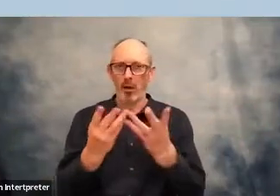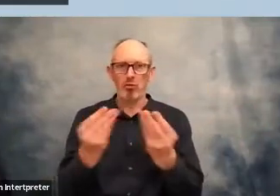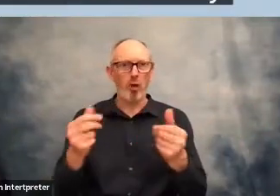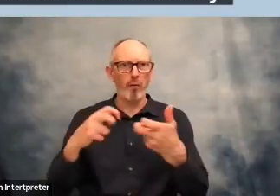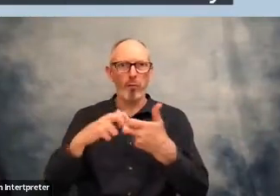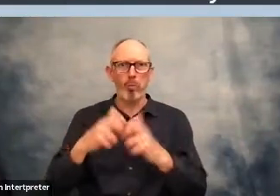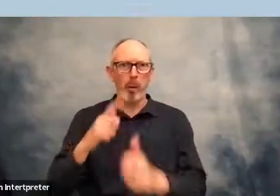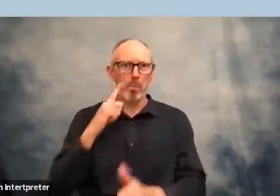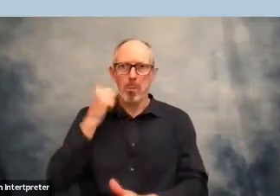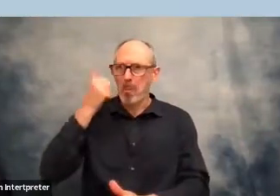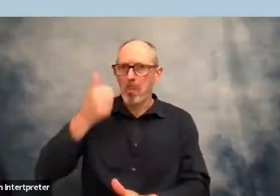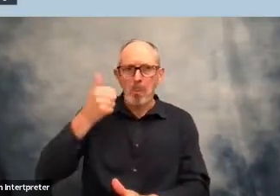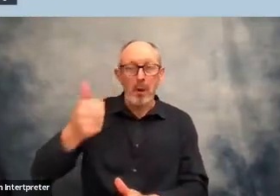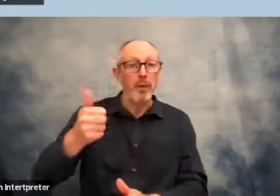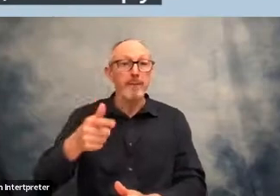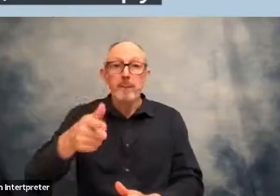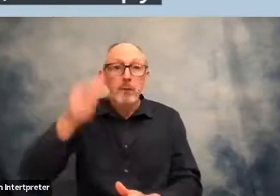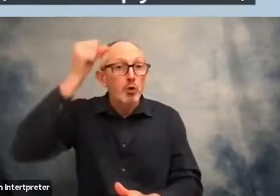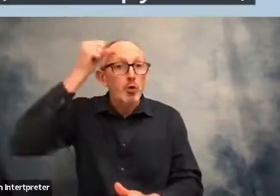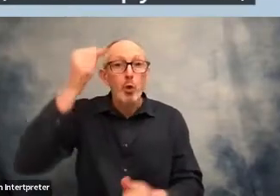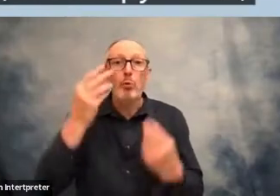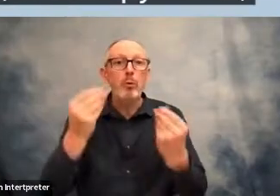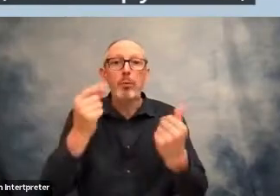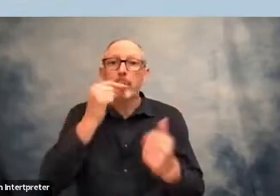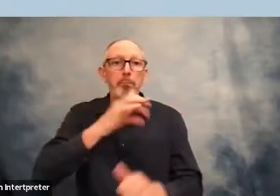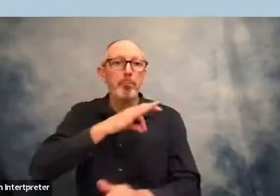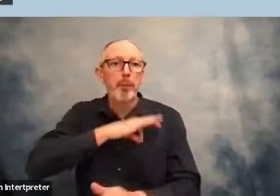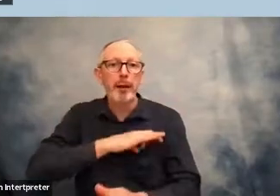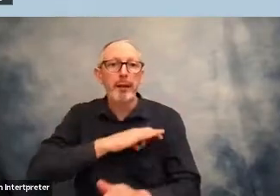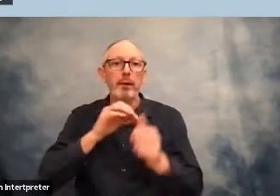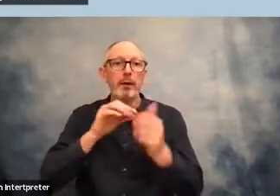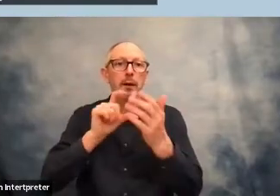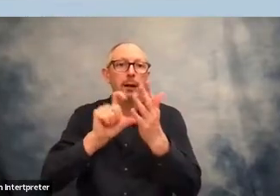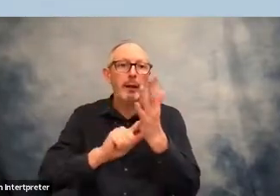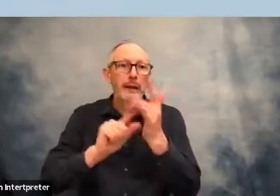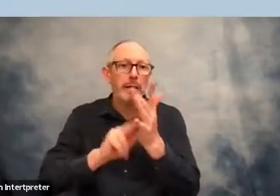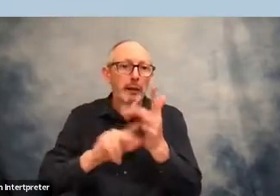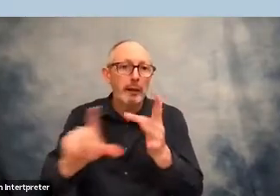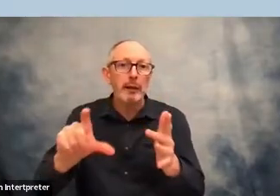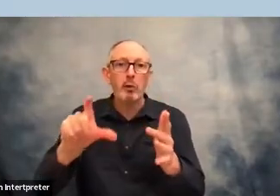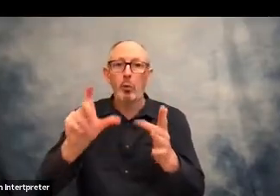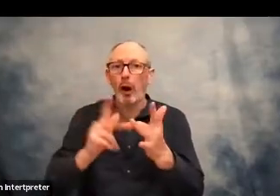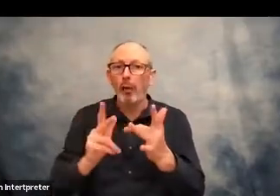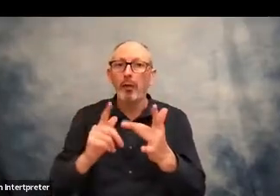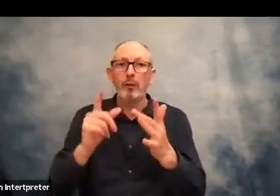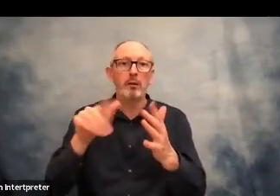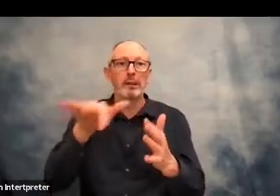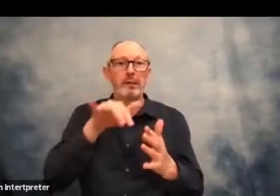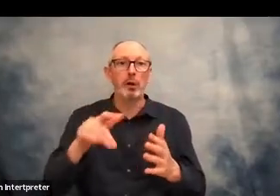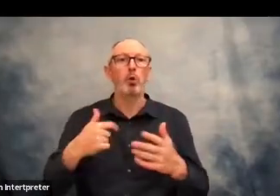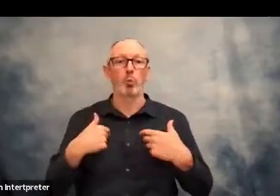if you know somebody that could benefit this, a therapy clinic or a clinical director, we'd love an introduction.